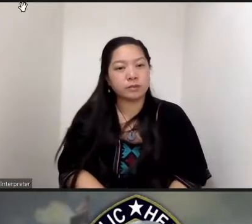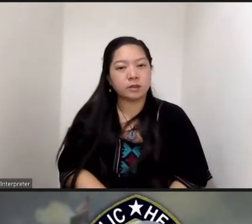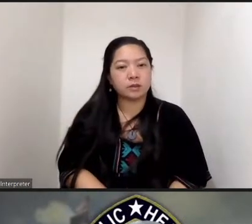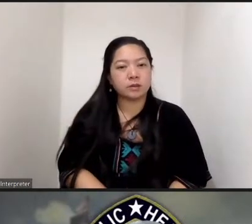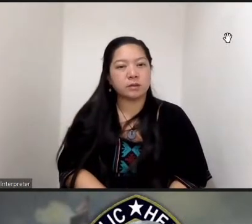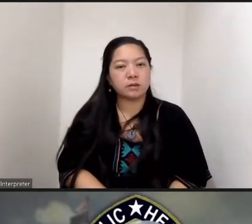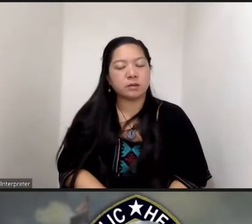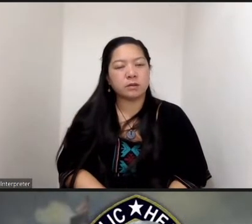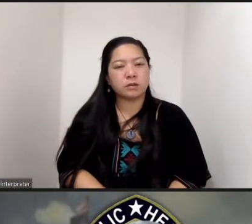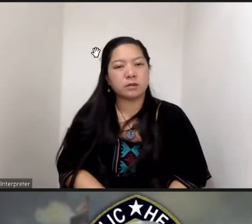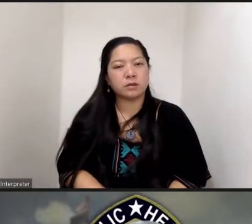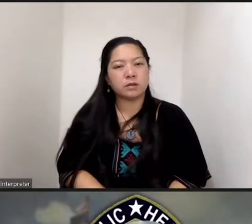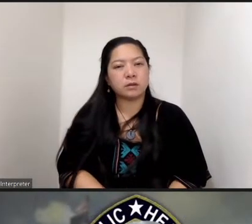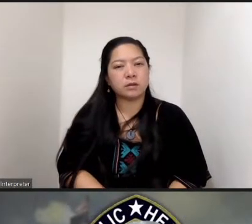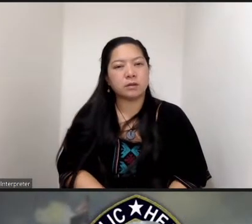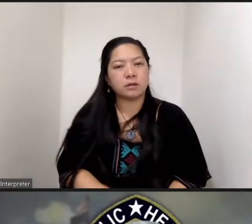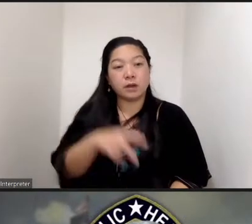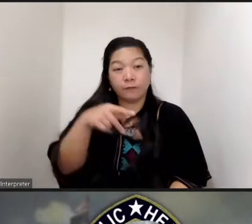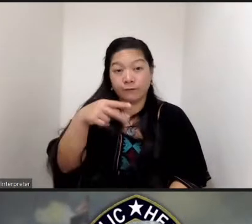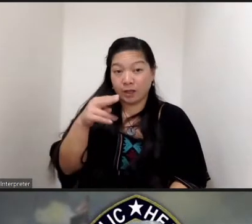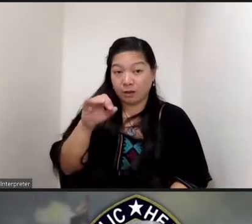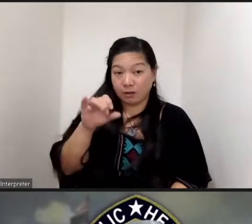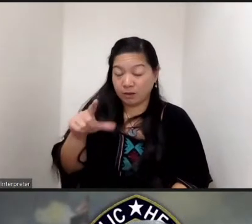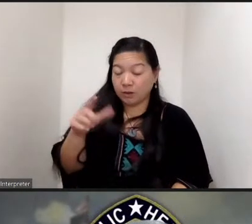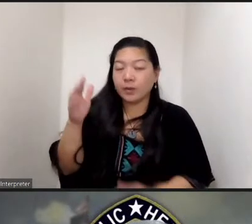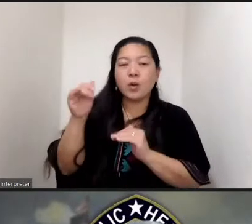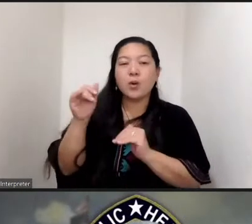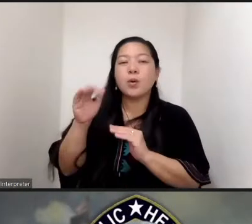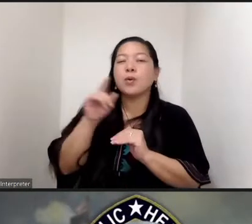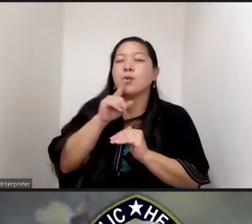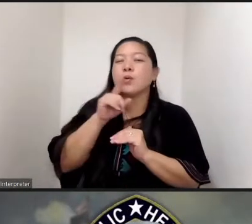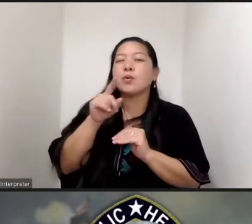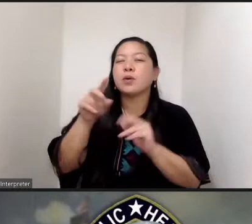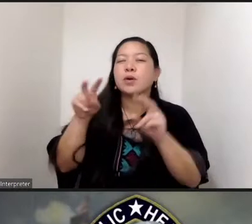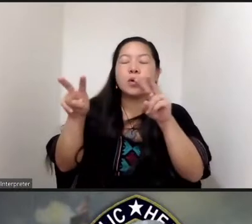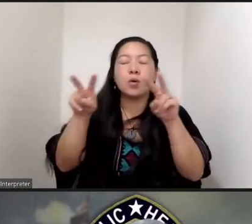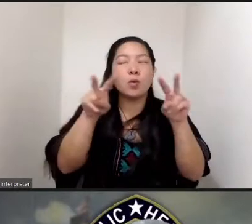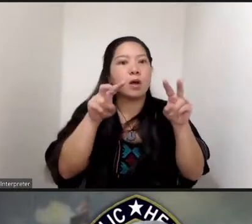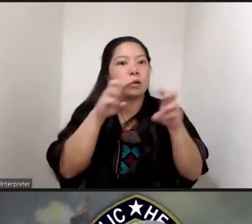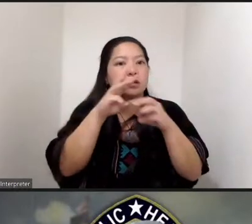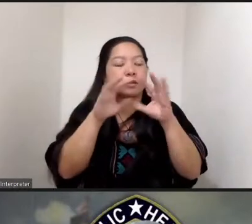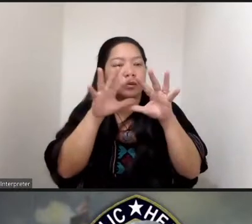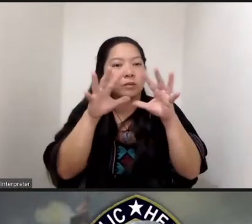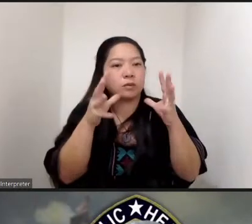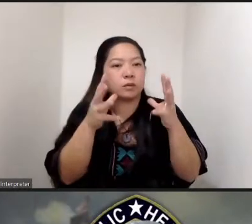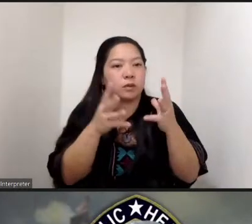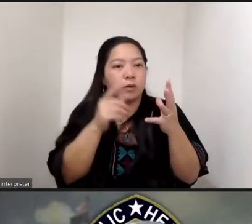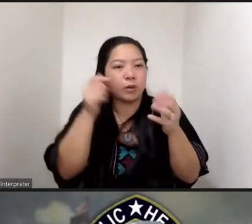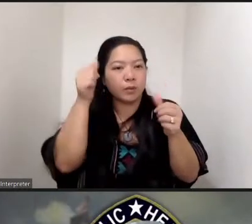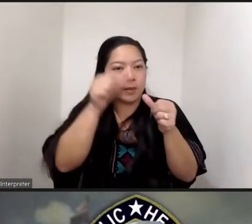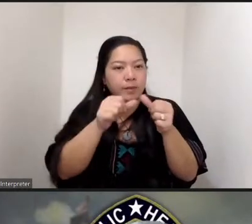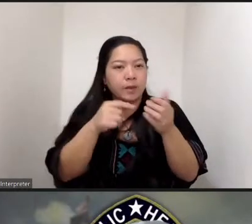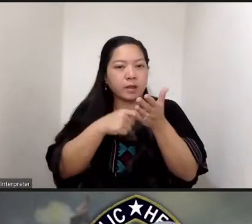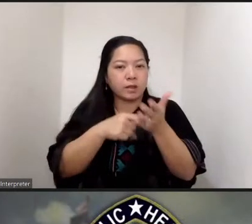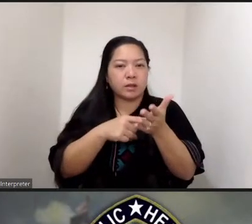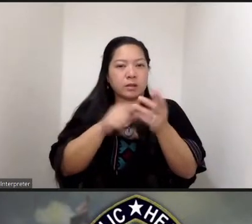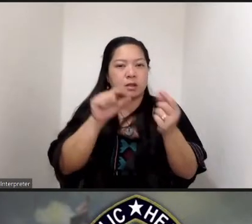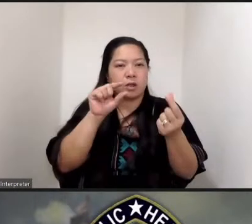know, Phil, I'm really hoping, and I'm watching the world too. Remember, this is a global